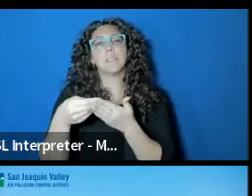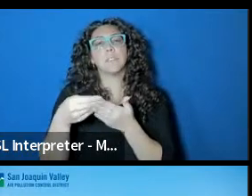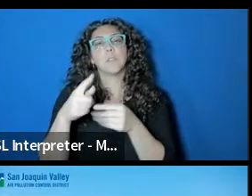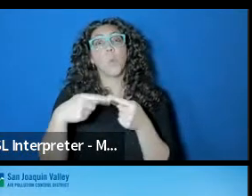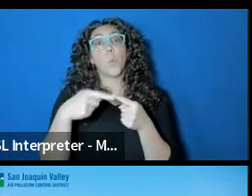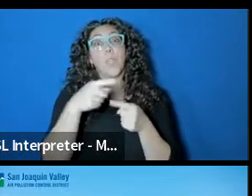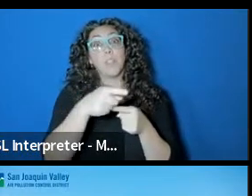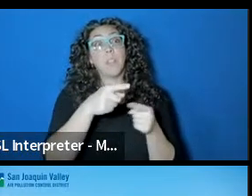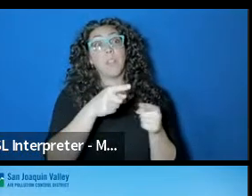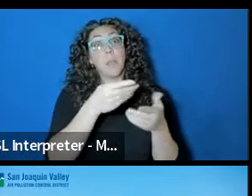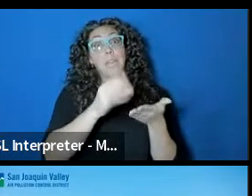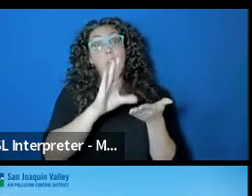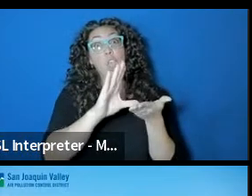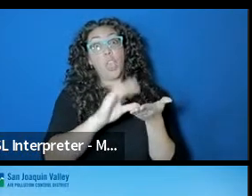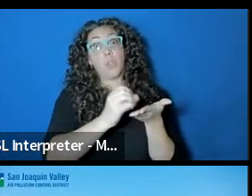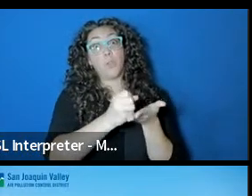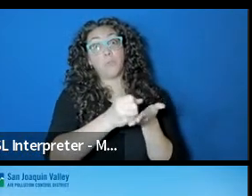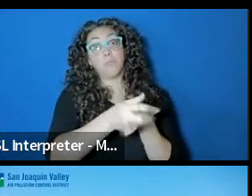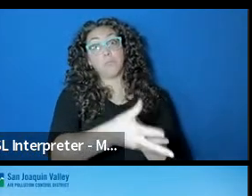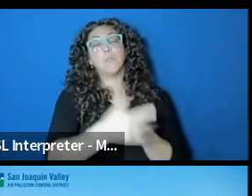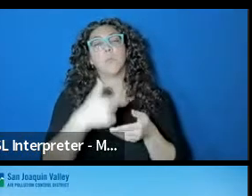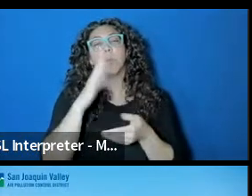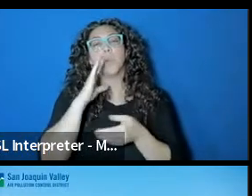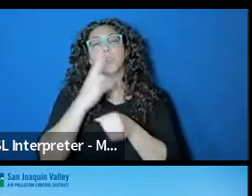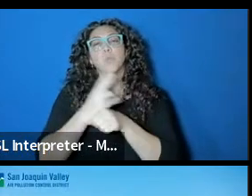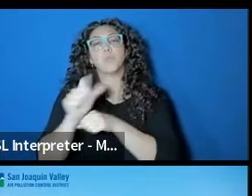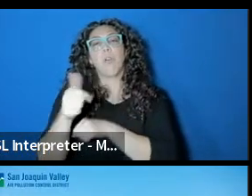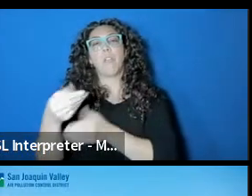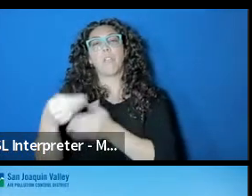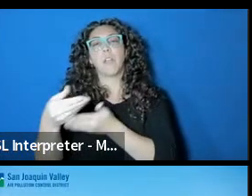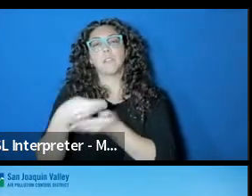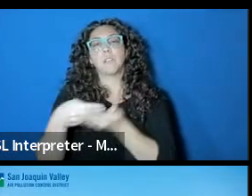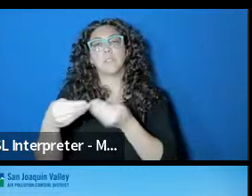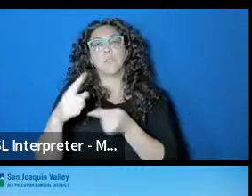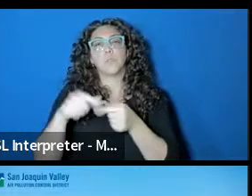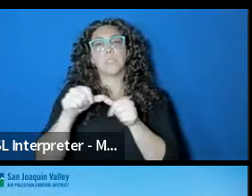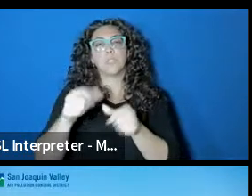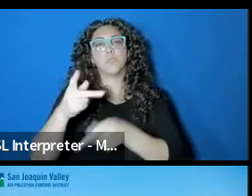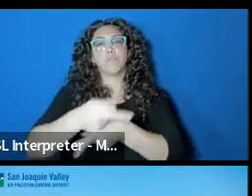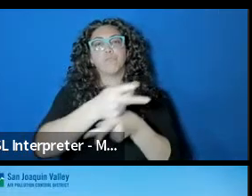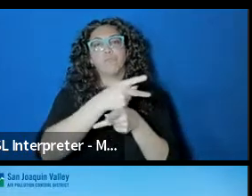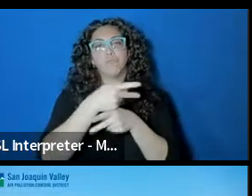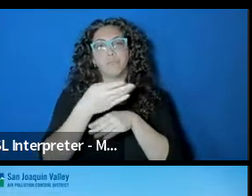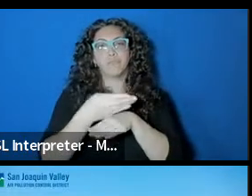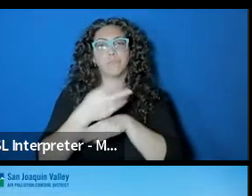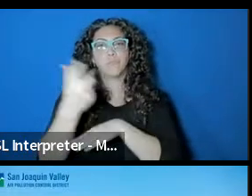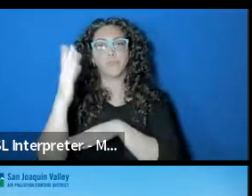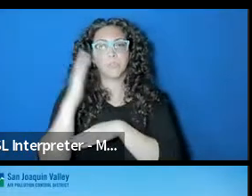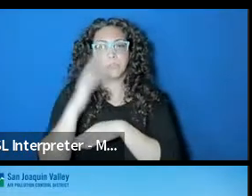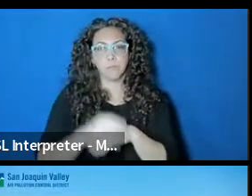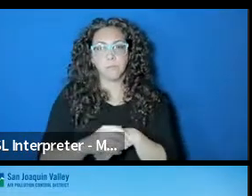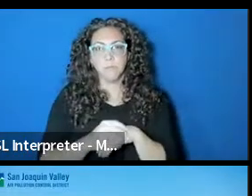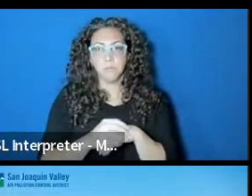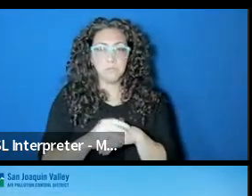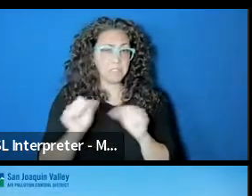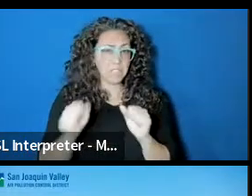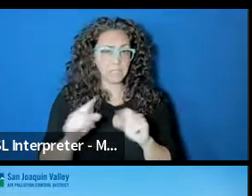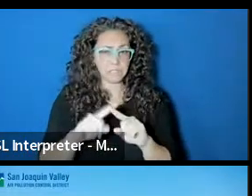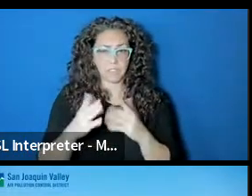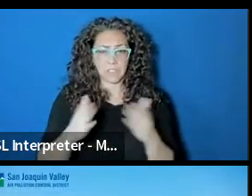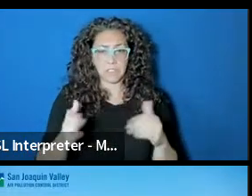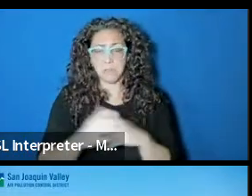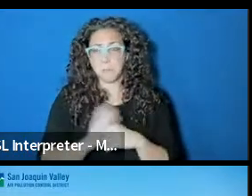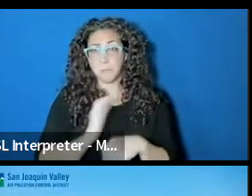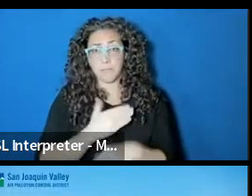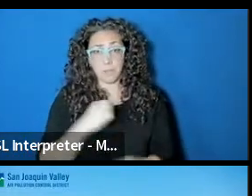to continue maintaining these trees. And that can look like a lot of different things, right? Like that looks like our staff